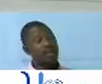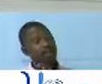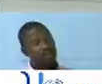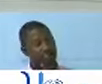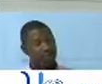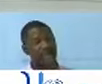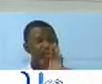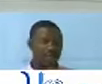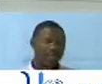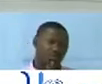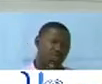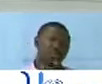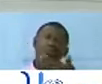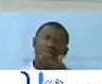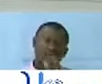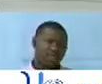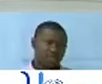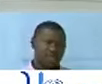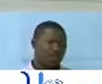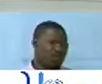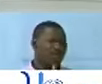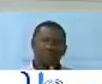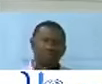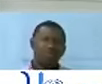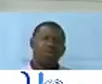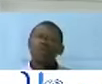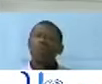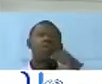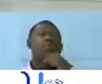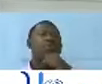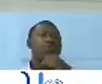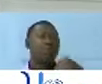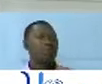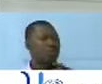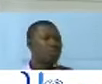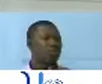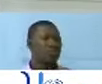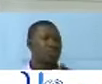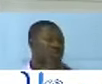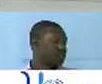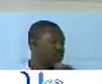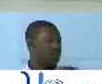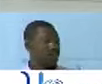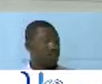And they quoted me verbatim.